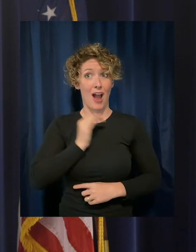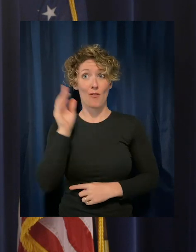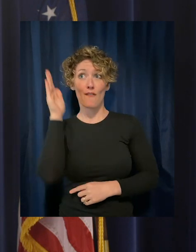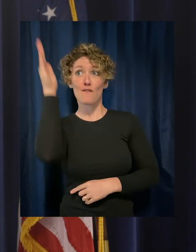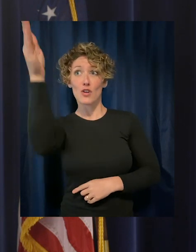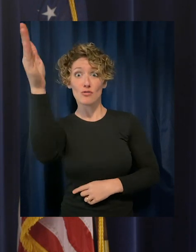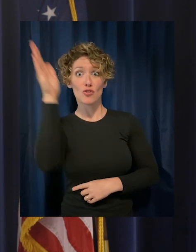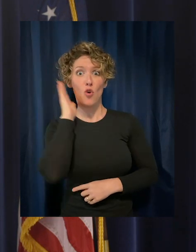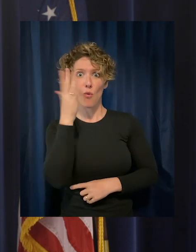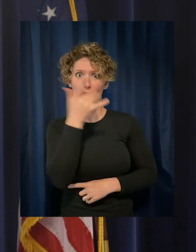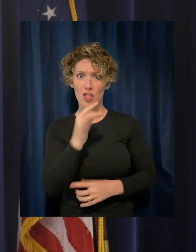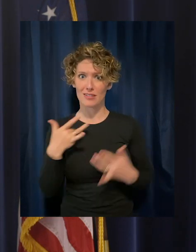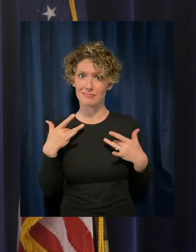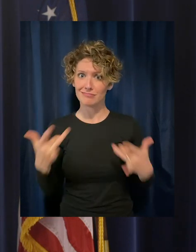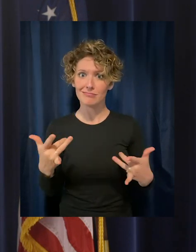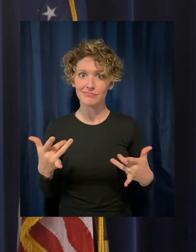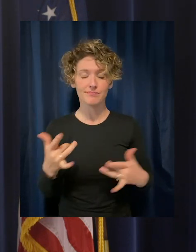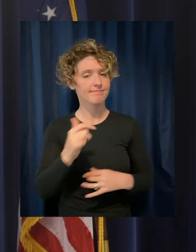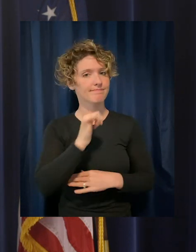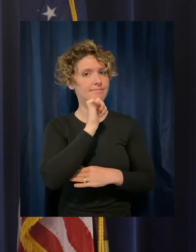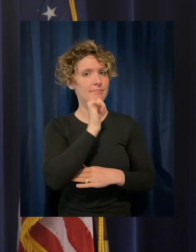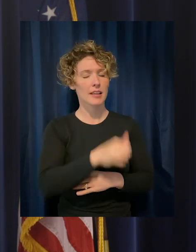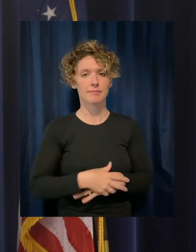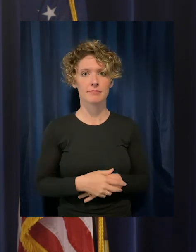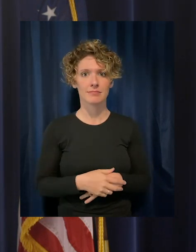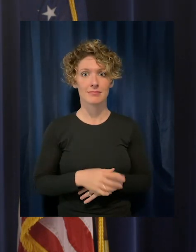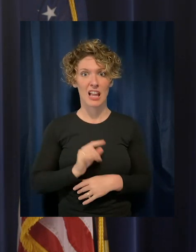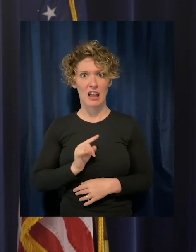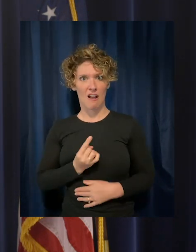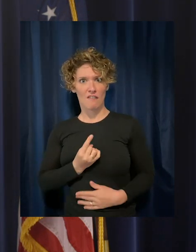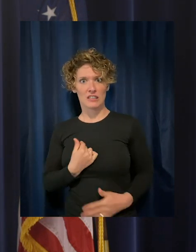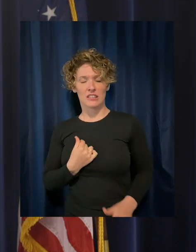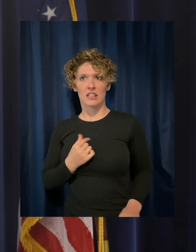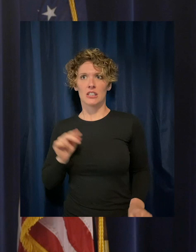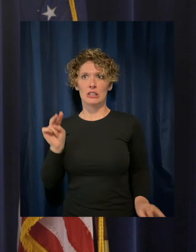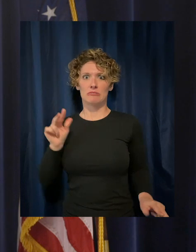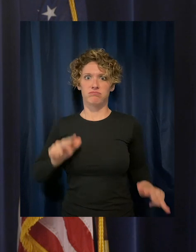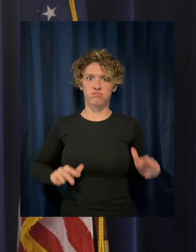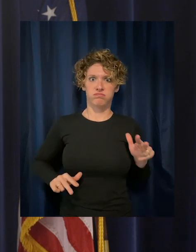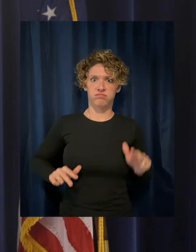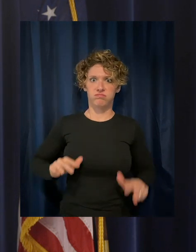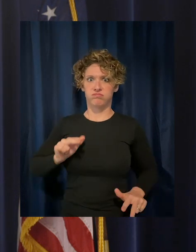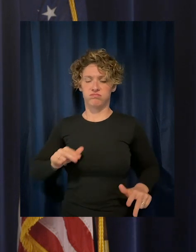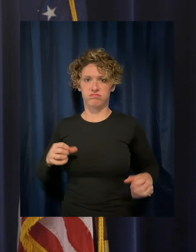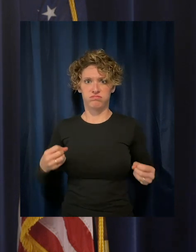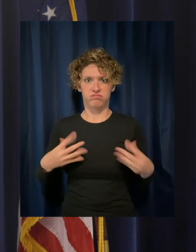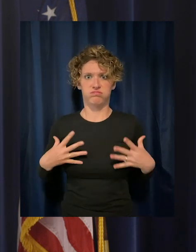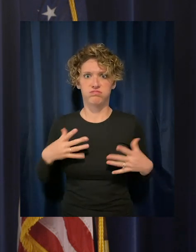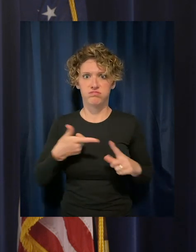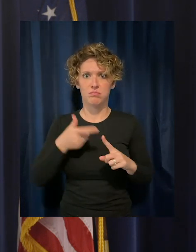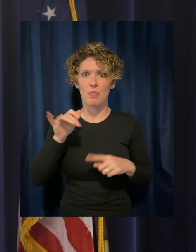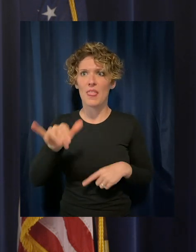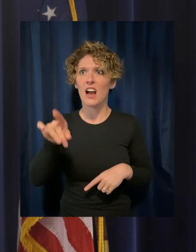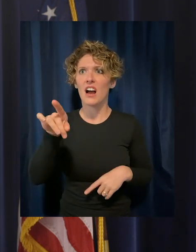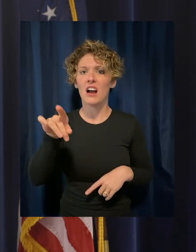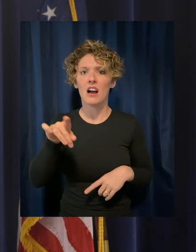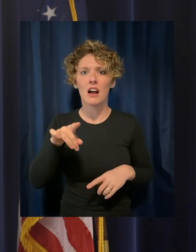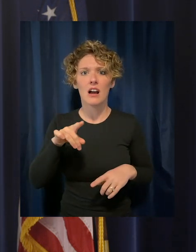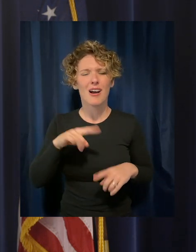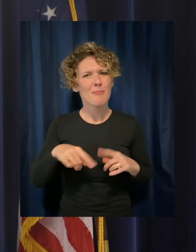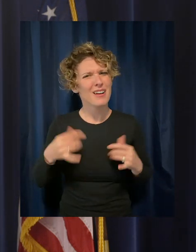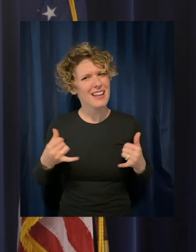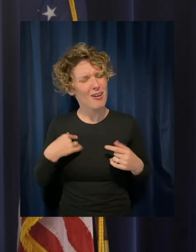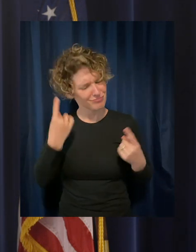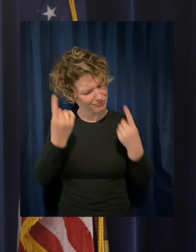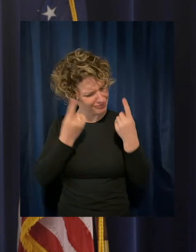first, this thought terrified me, yet the more and more I thought about it, the more I became excited. Our future will not be normal. The